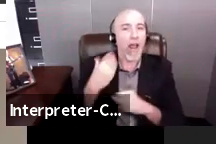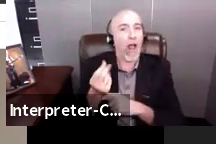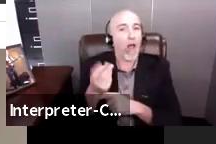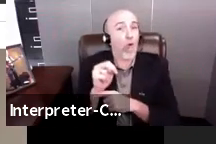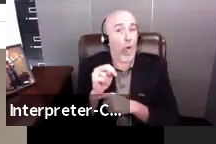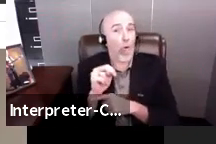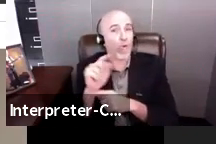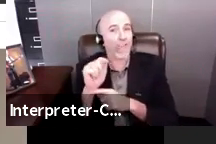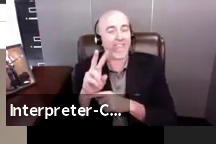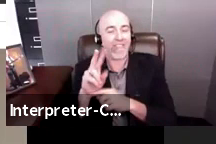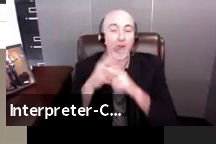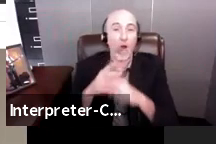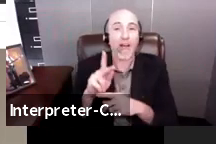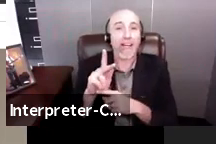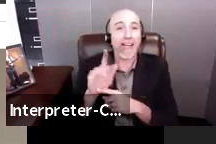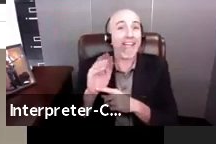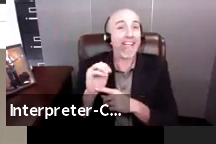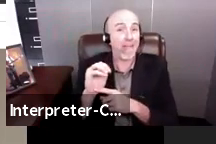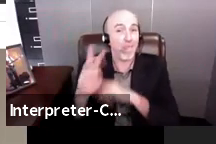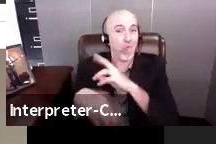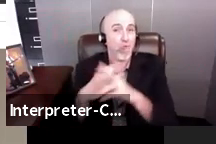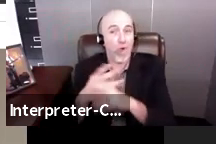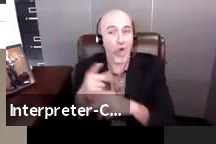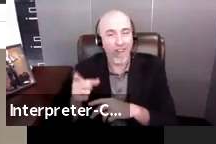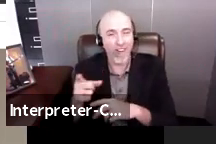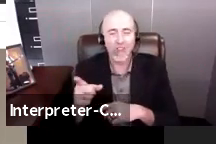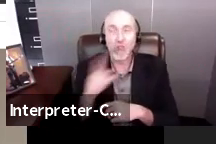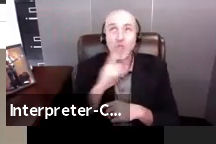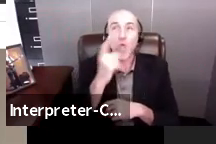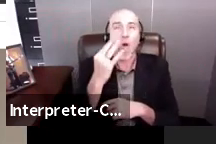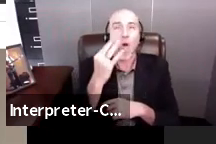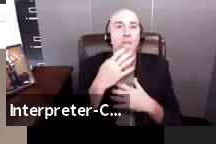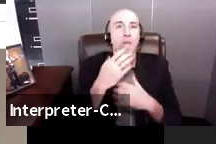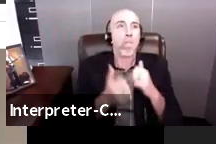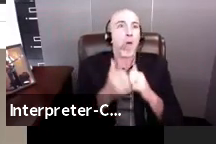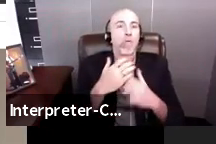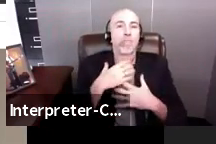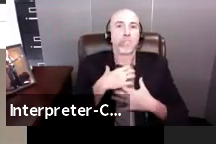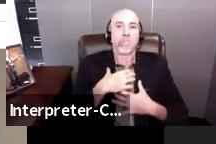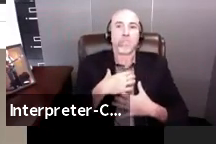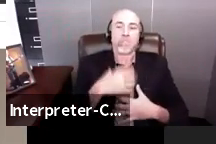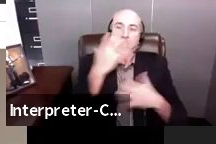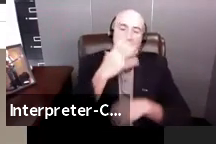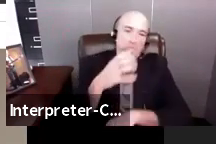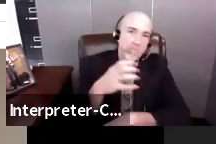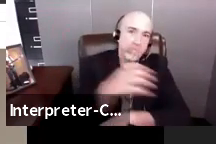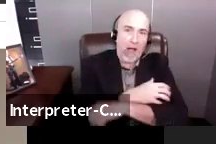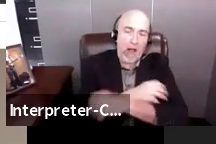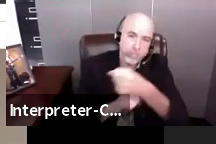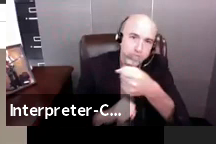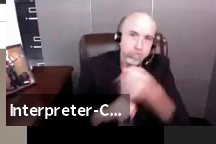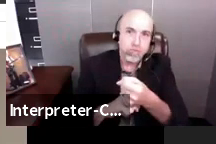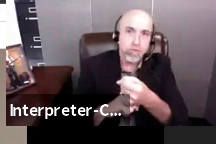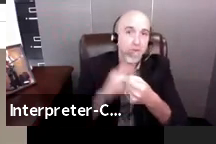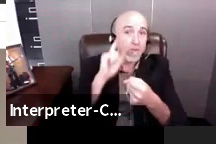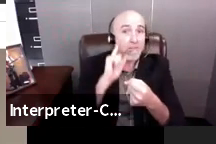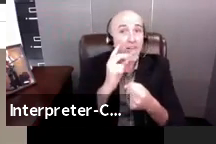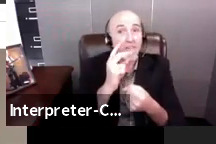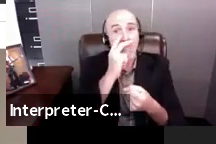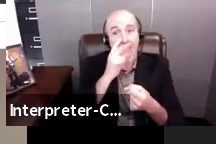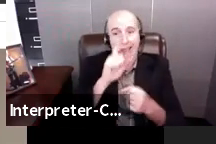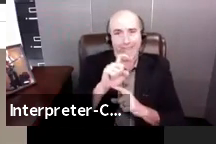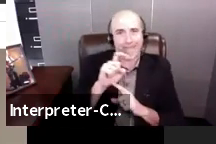show, Kim's World, and she has been one of the most passionate, powerful advocates for deafblind Texans, working